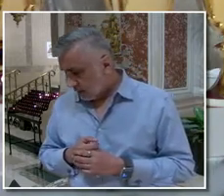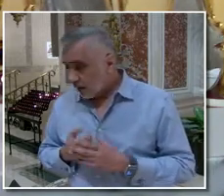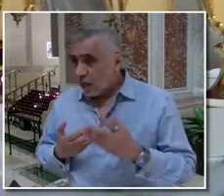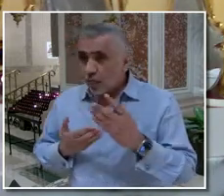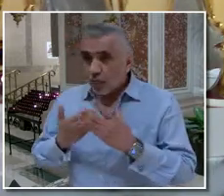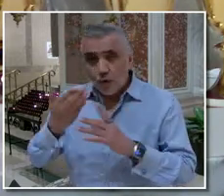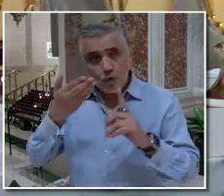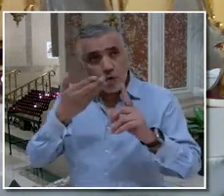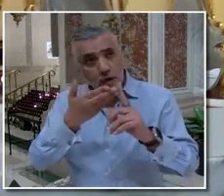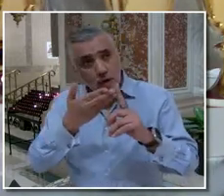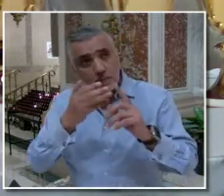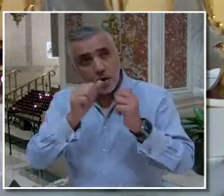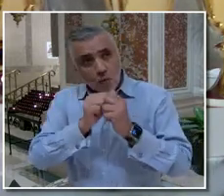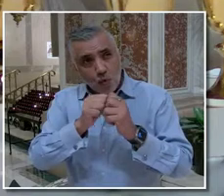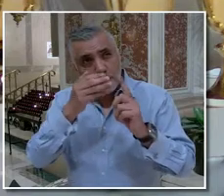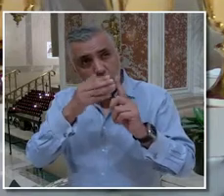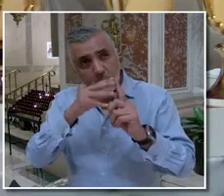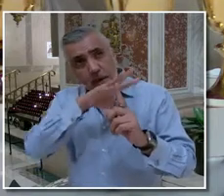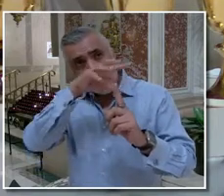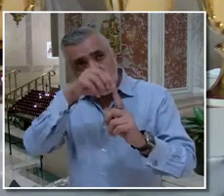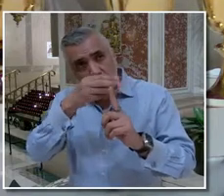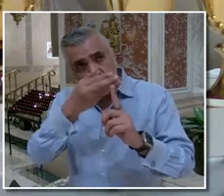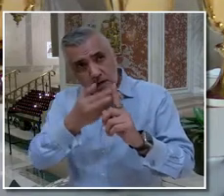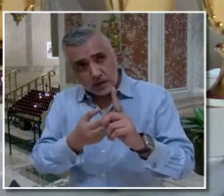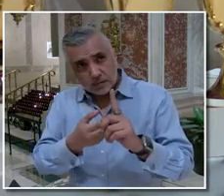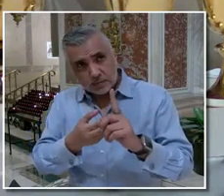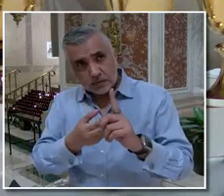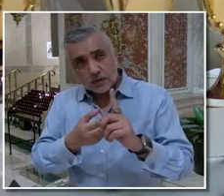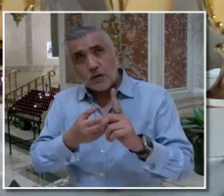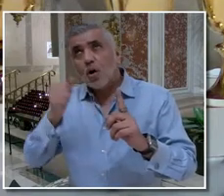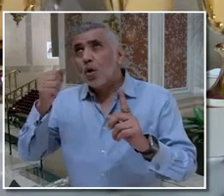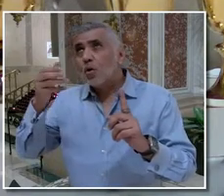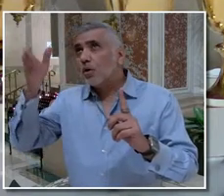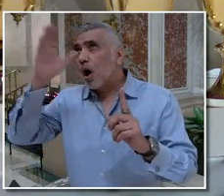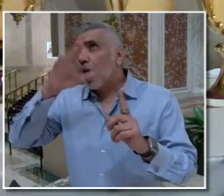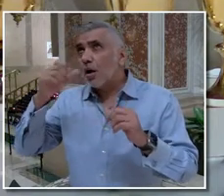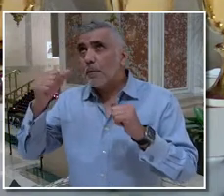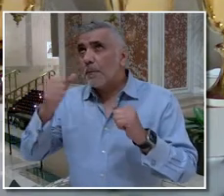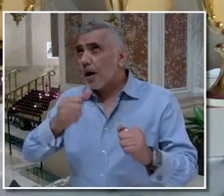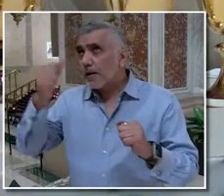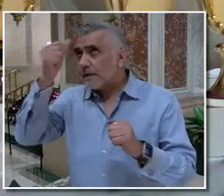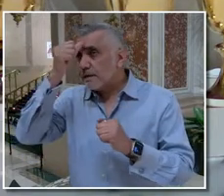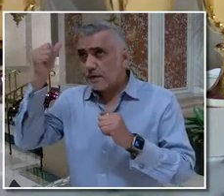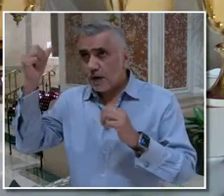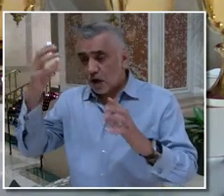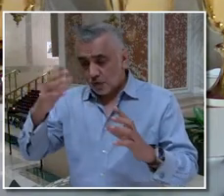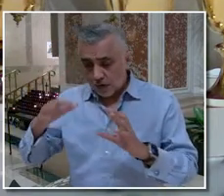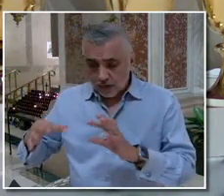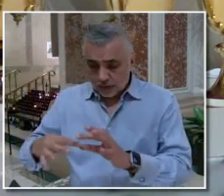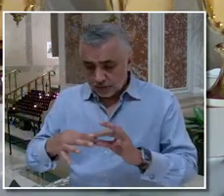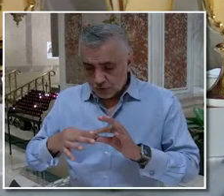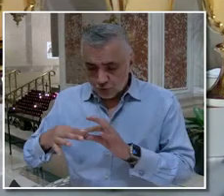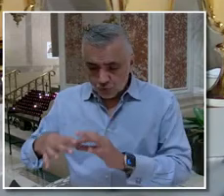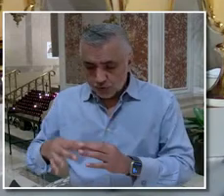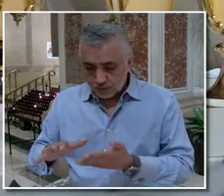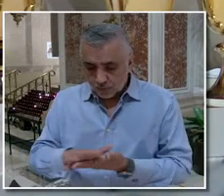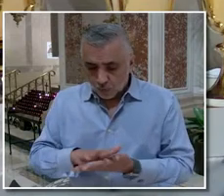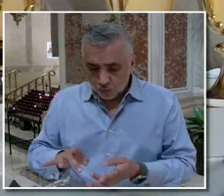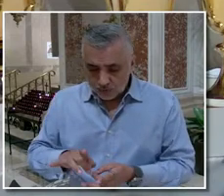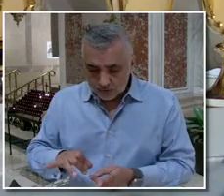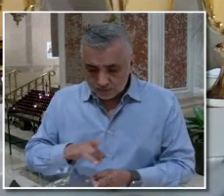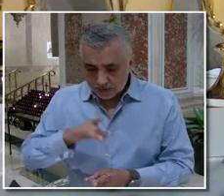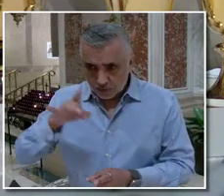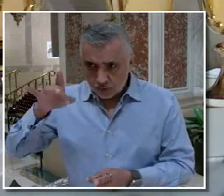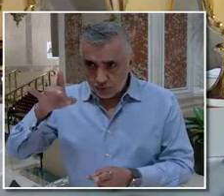Through him, and with him, and in him, O God, Almighty Father, in the unity of the Holy